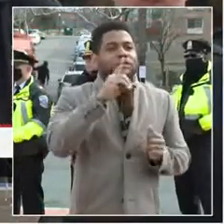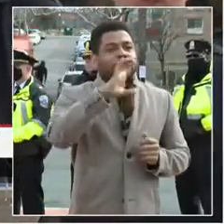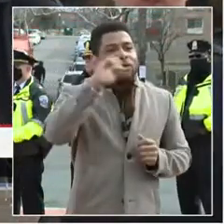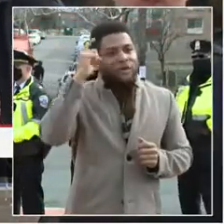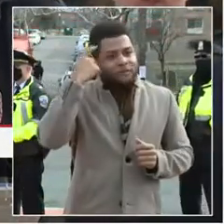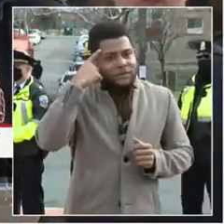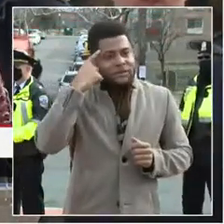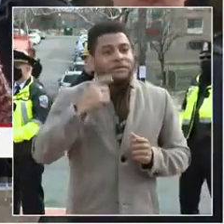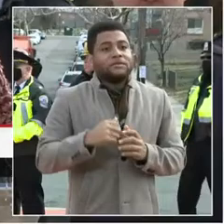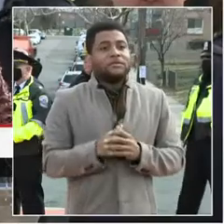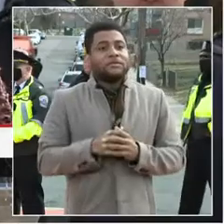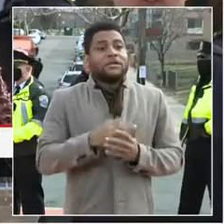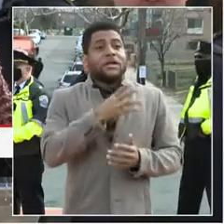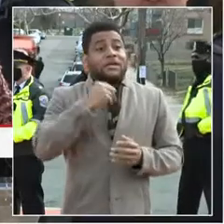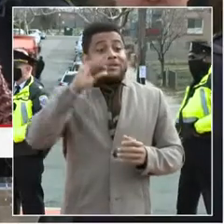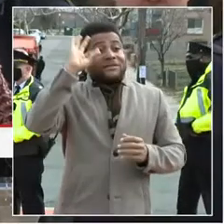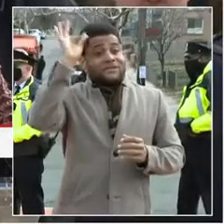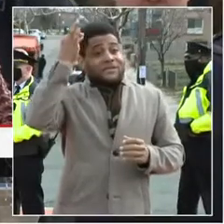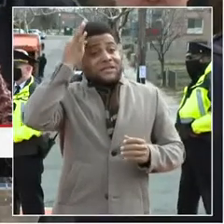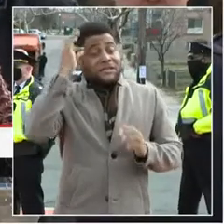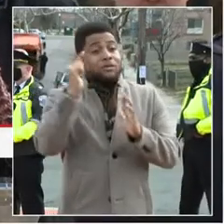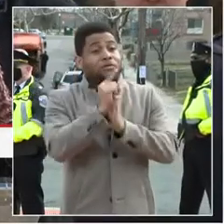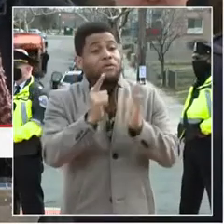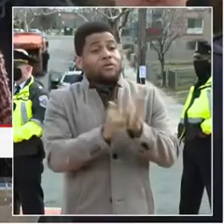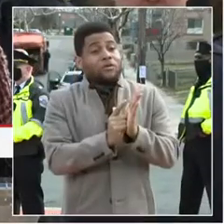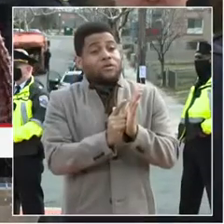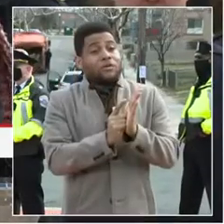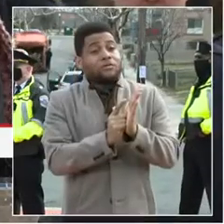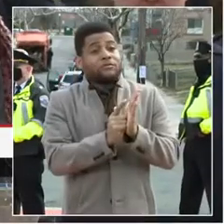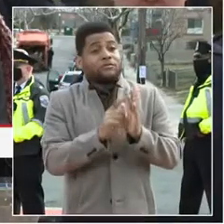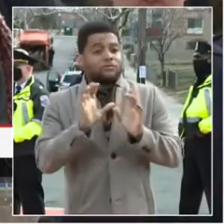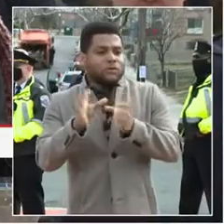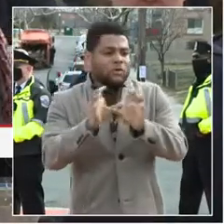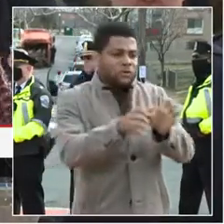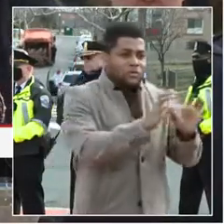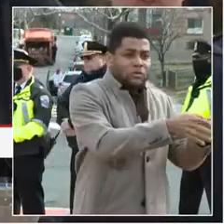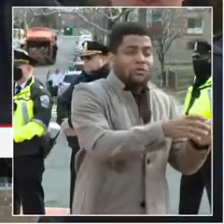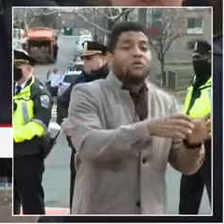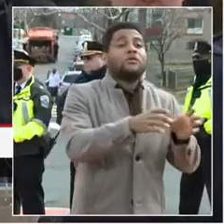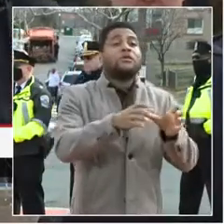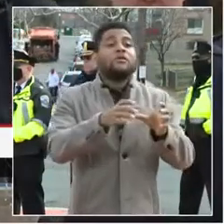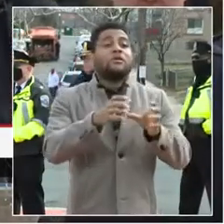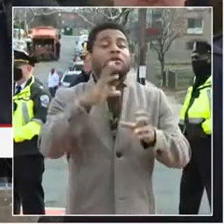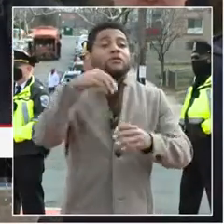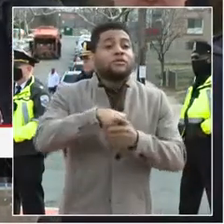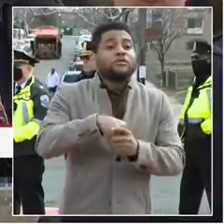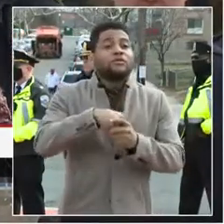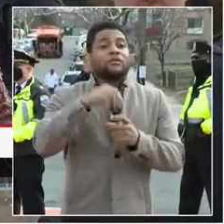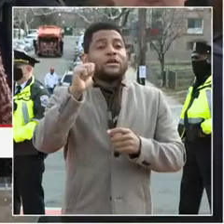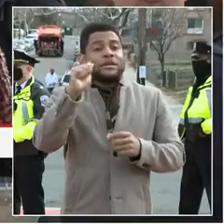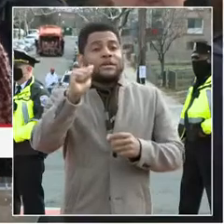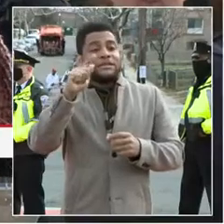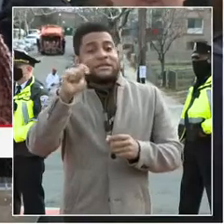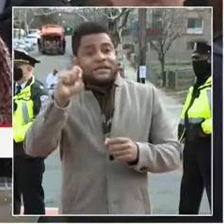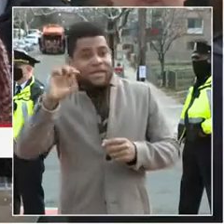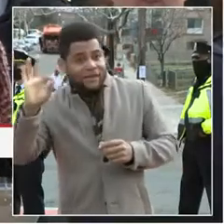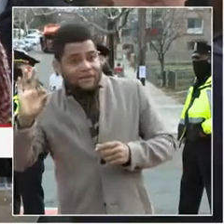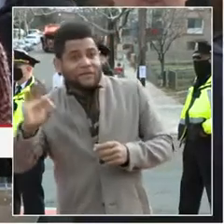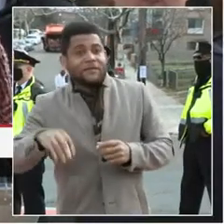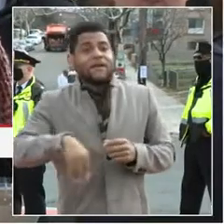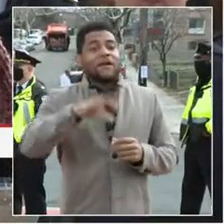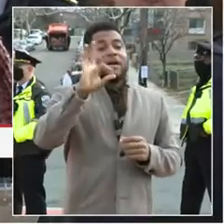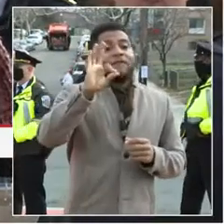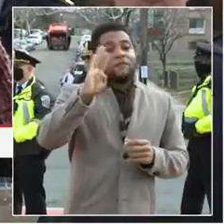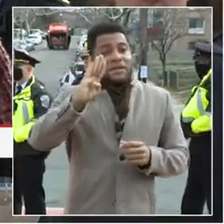and federal law enforcement officials, to include the ATF, FBI, DEA, U.S.